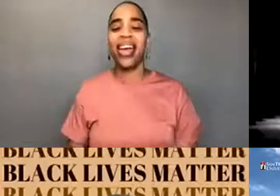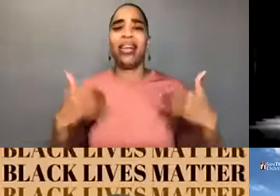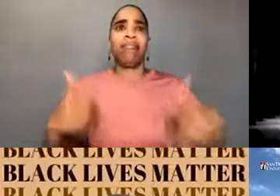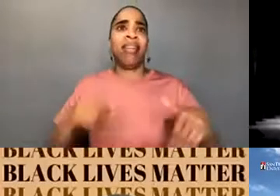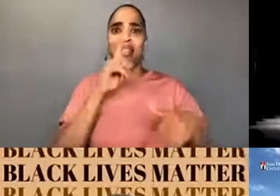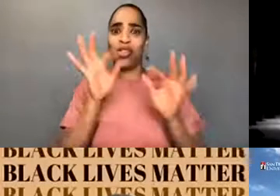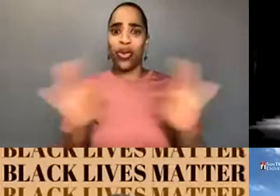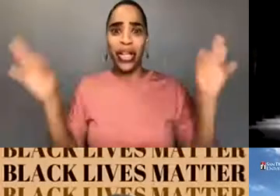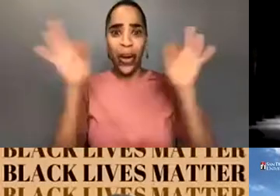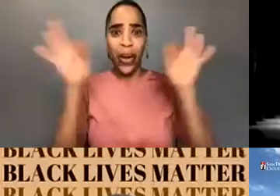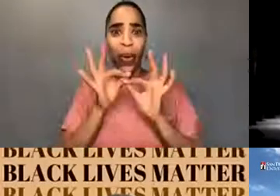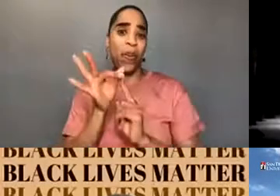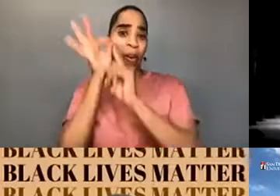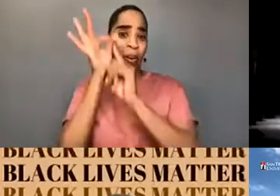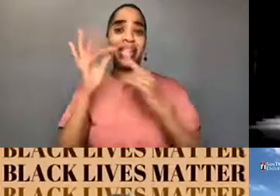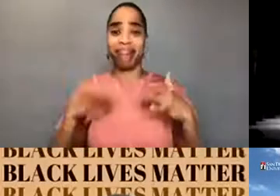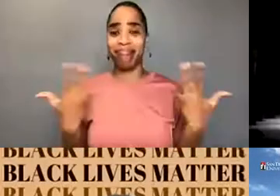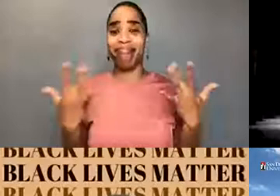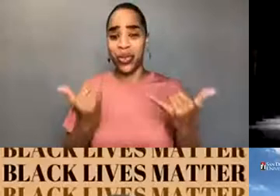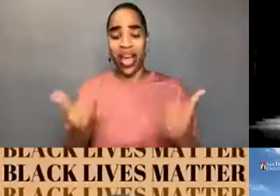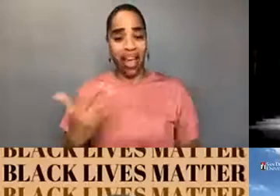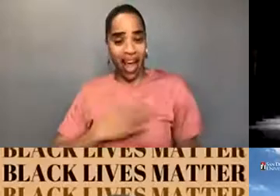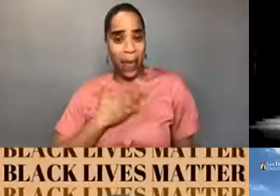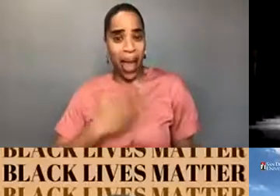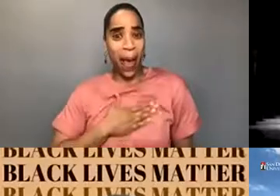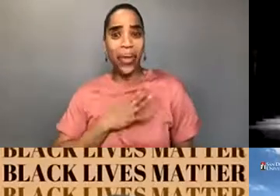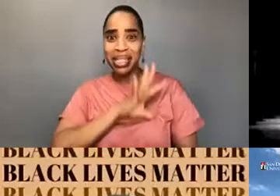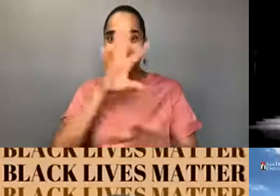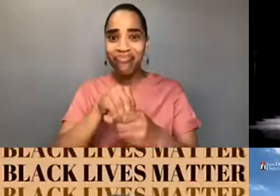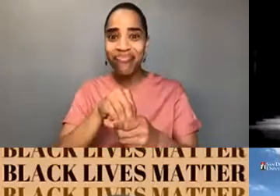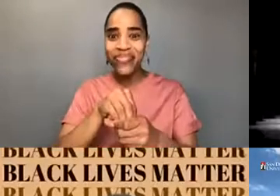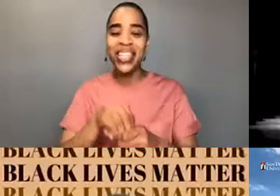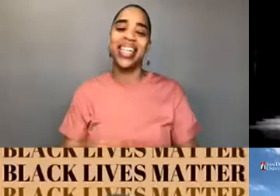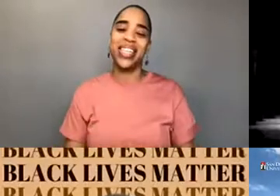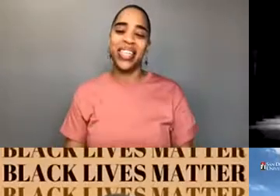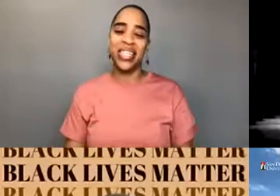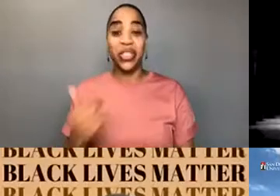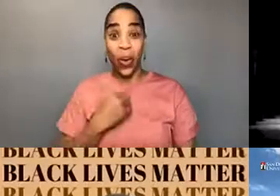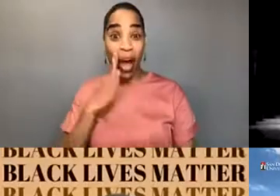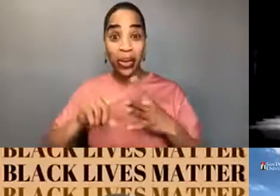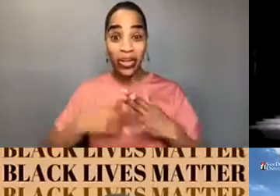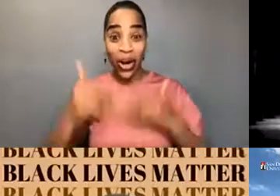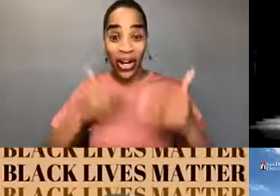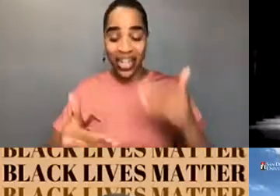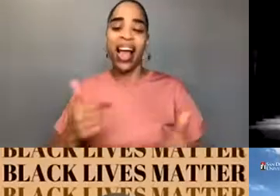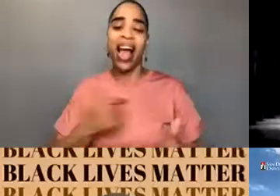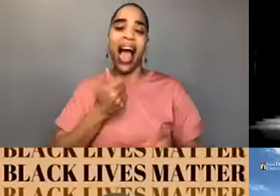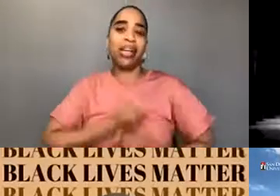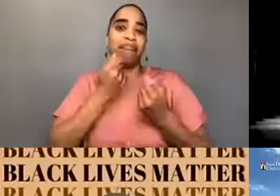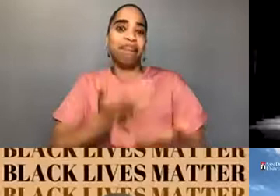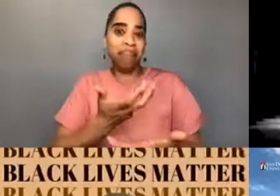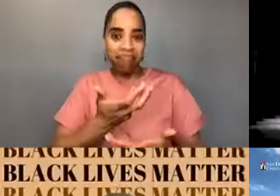important event, and I'm really glad that I'm able to be a part of it. So I'm just gonna go ahead and jump in. I'm a spoken word artist slash